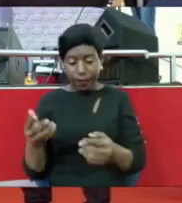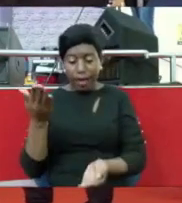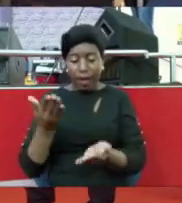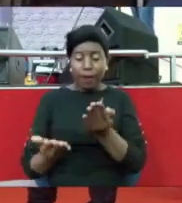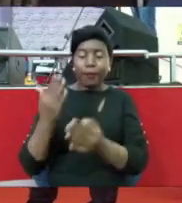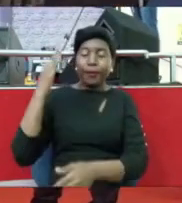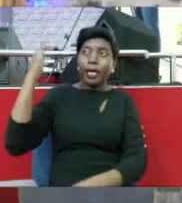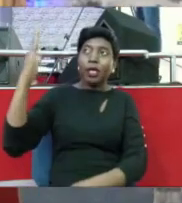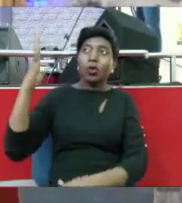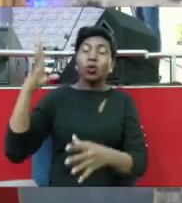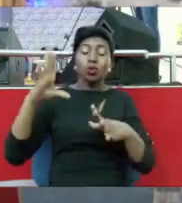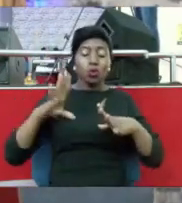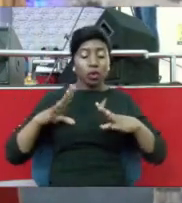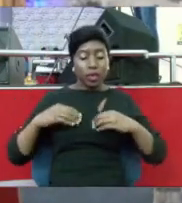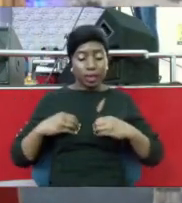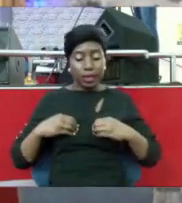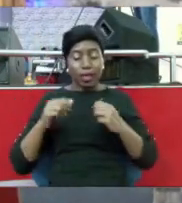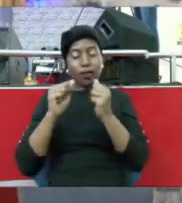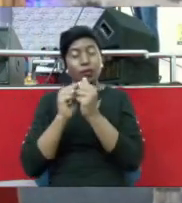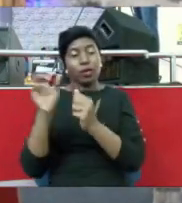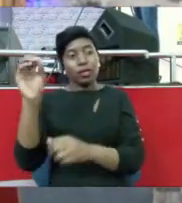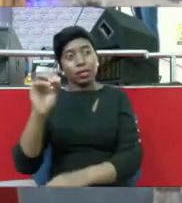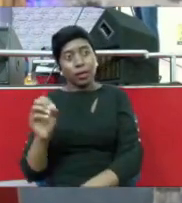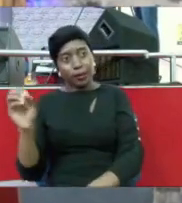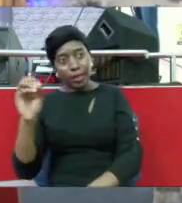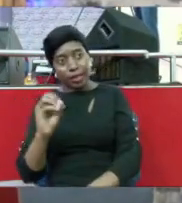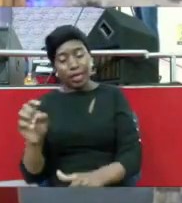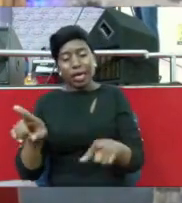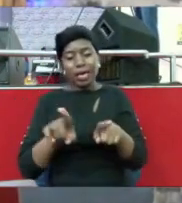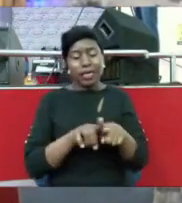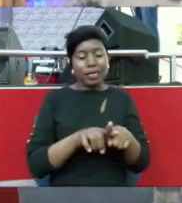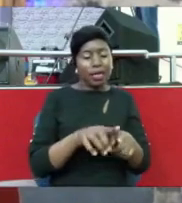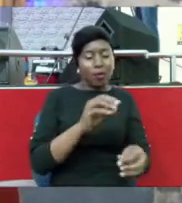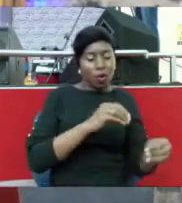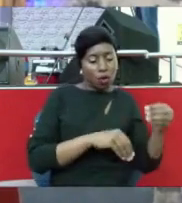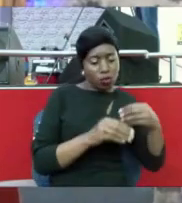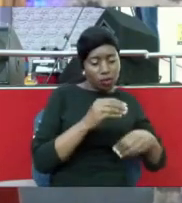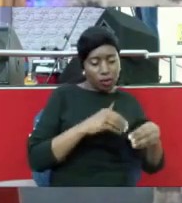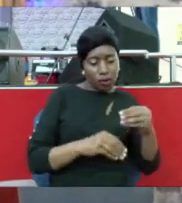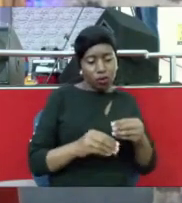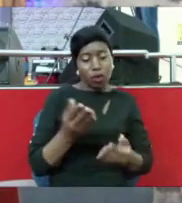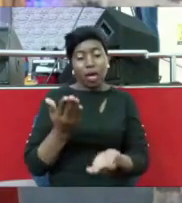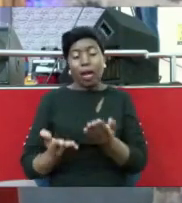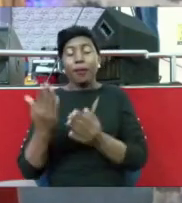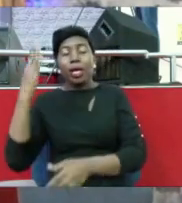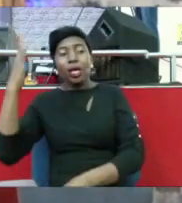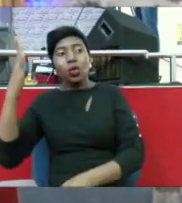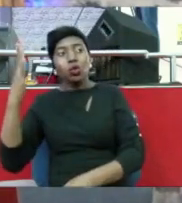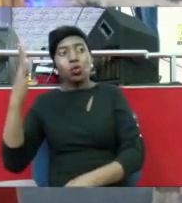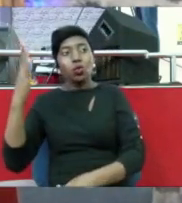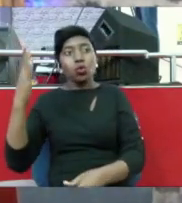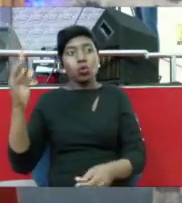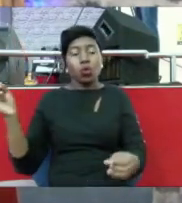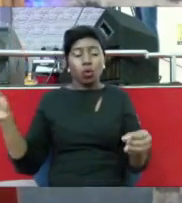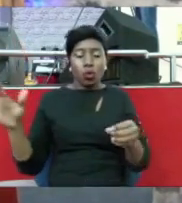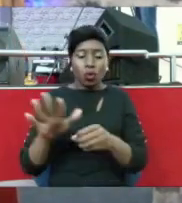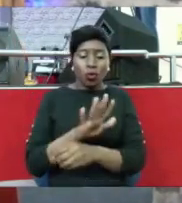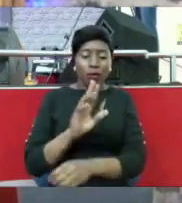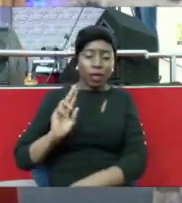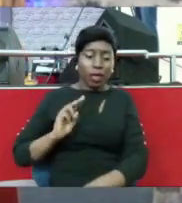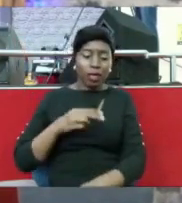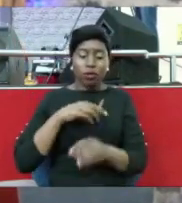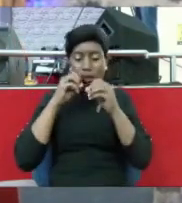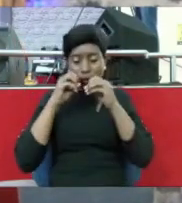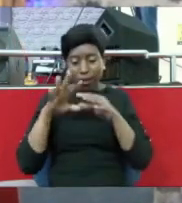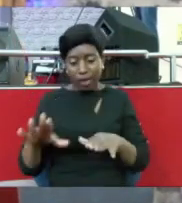receive our tithes. Pokea fungu zetu. May you receive our offering. Pokea sadaka zetu. And may you shower us with the blessings. Na utuachilie baraka. That pertains your